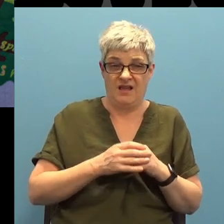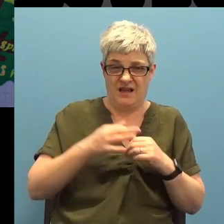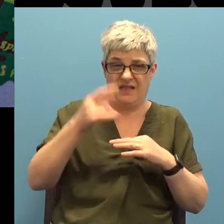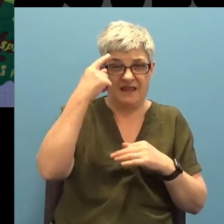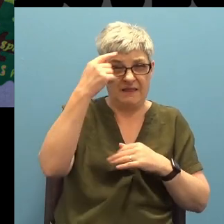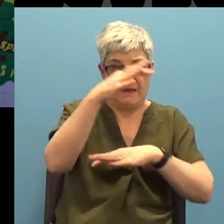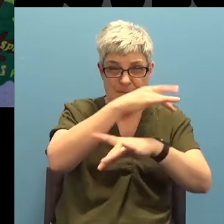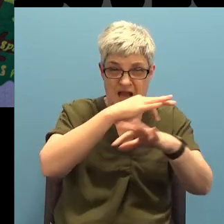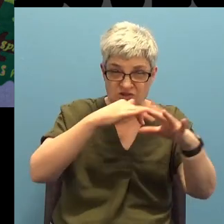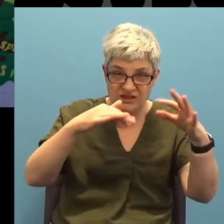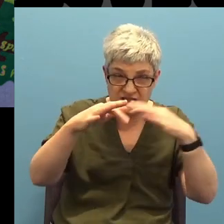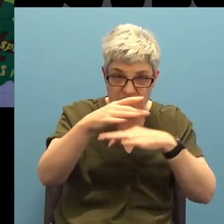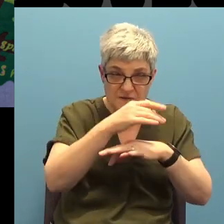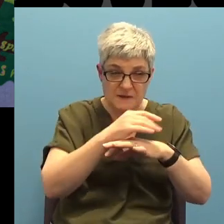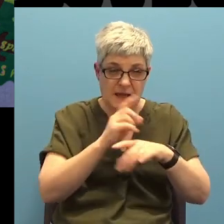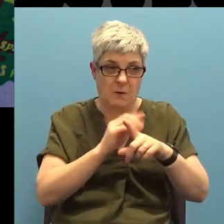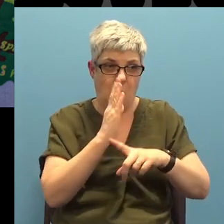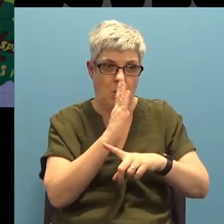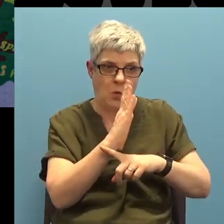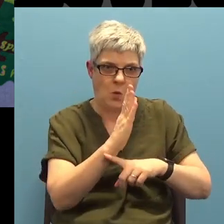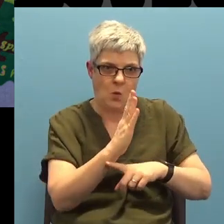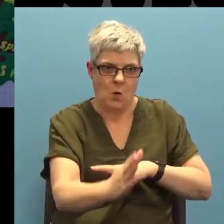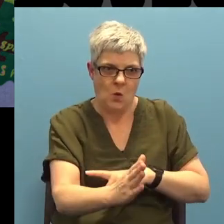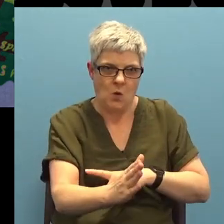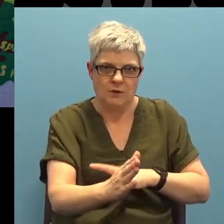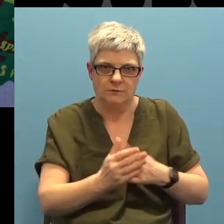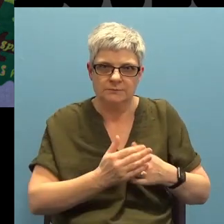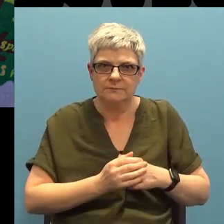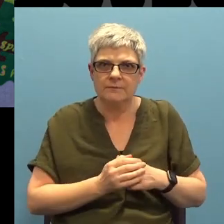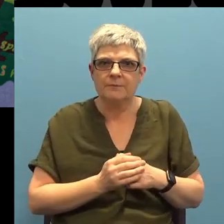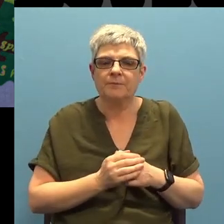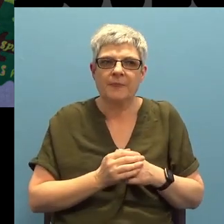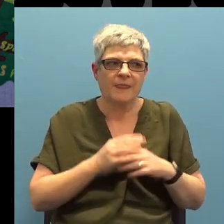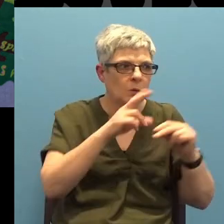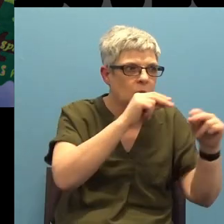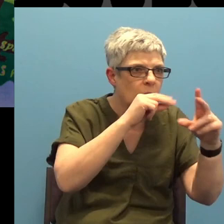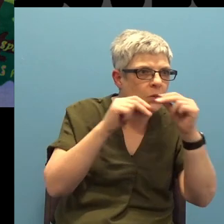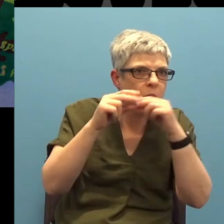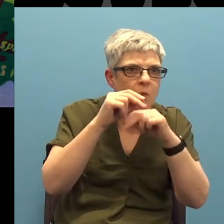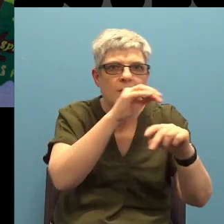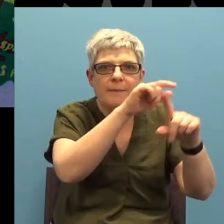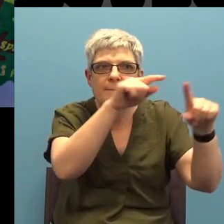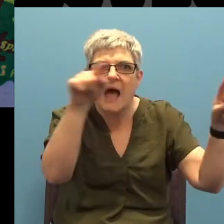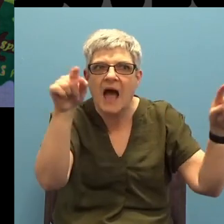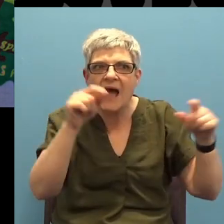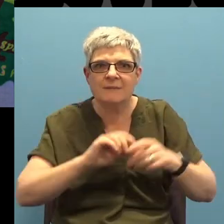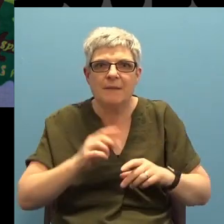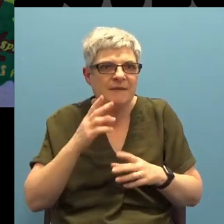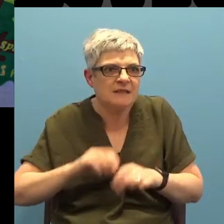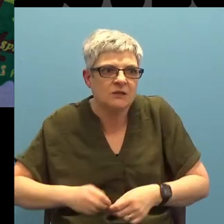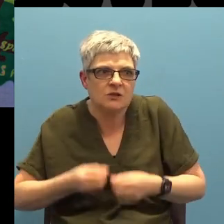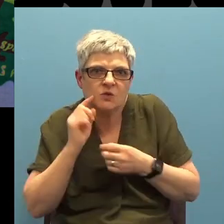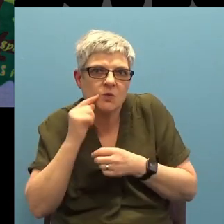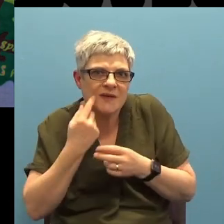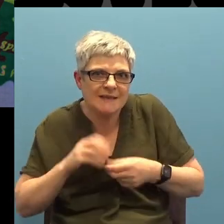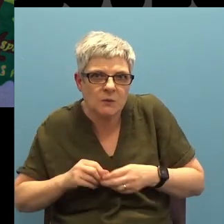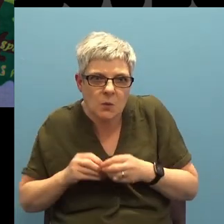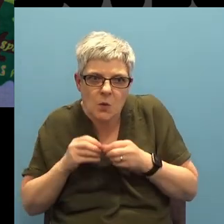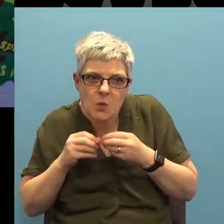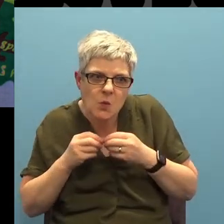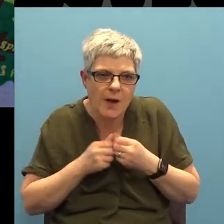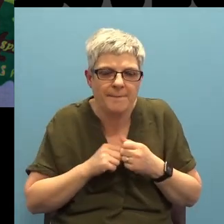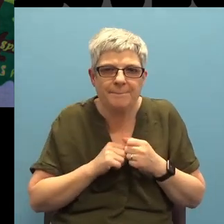atmosphere could be cut with a knife. There is whispers at the back. There's a few sweetie papers being